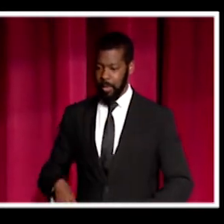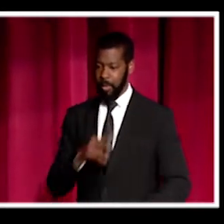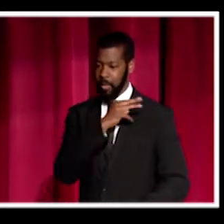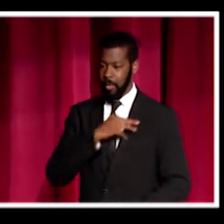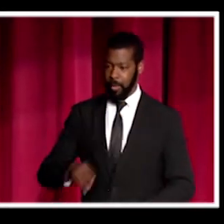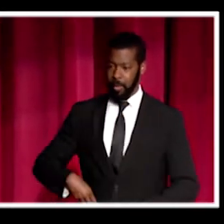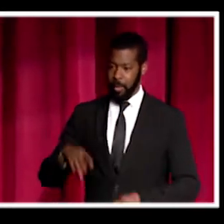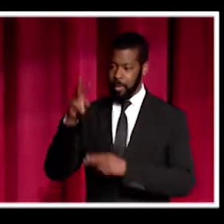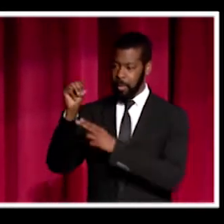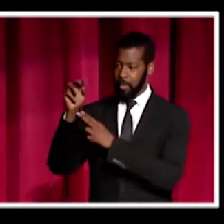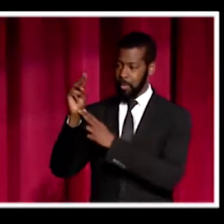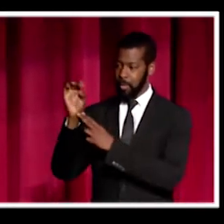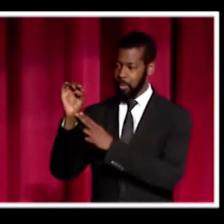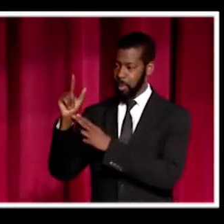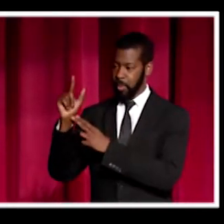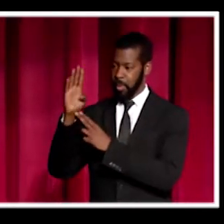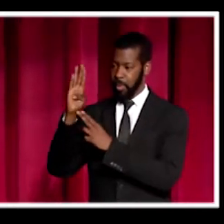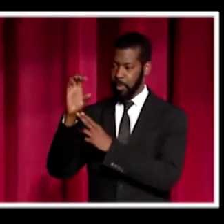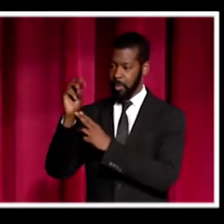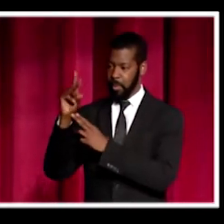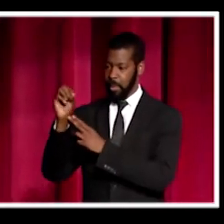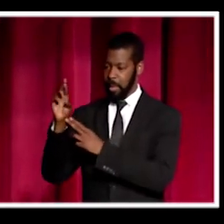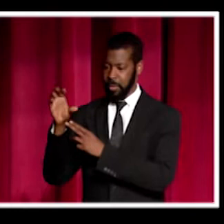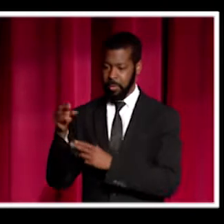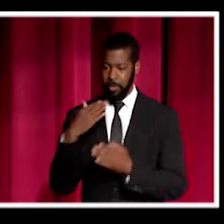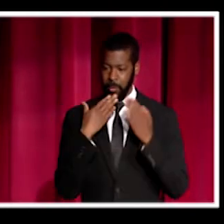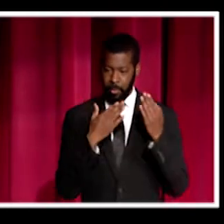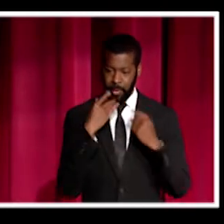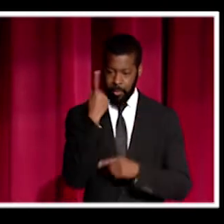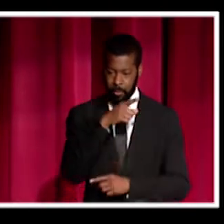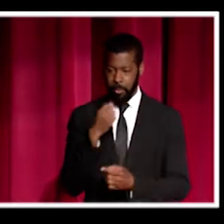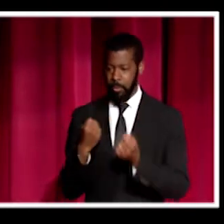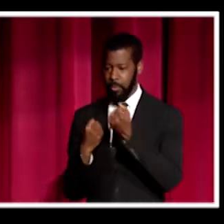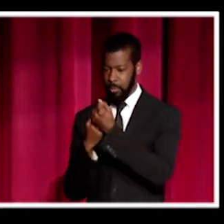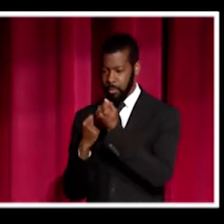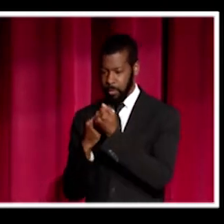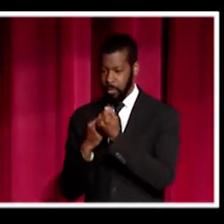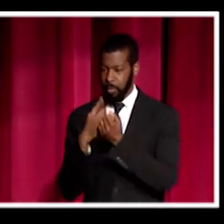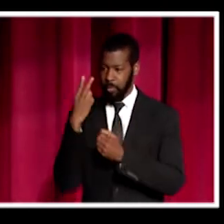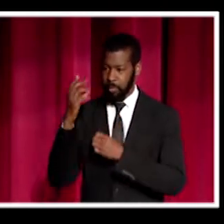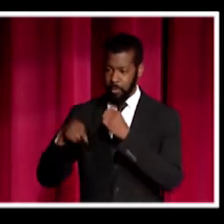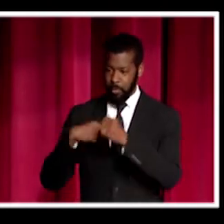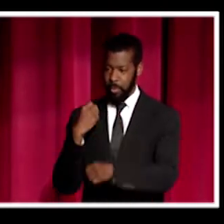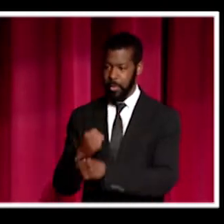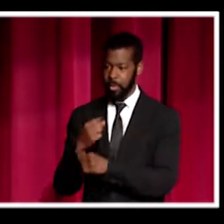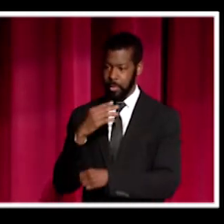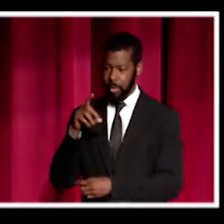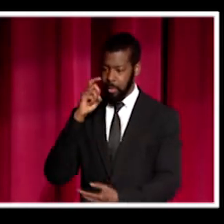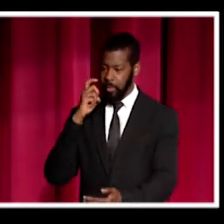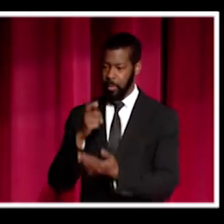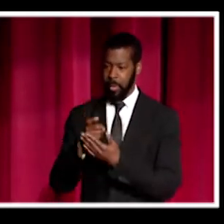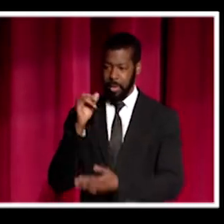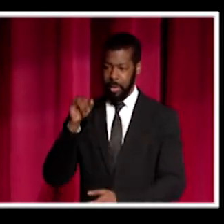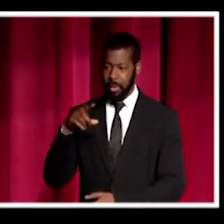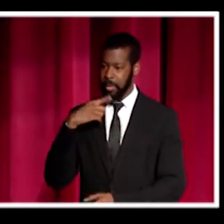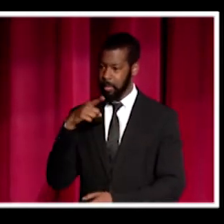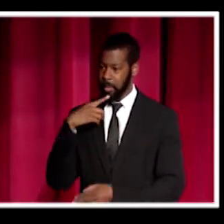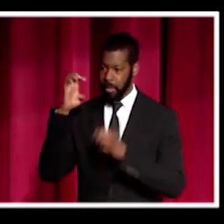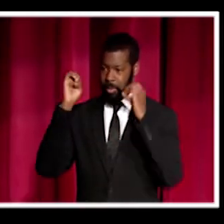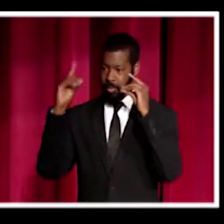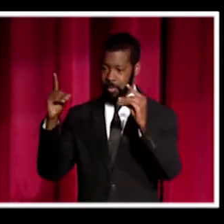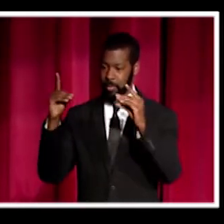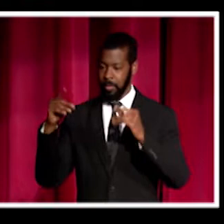Muriel Bowser. We thank her for her strong support over the past 2 years and for recognizing that public